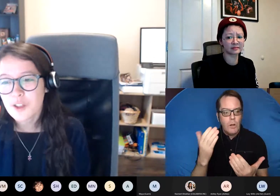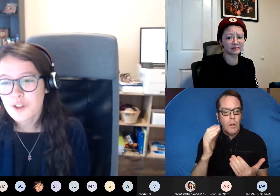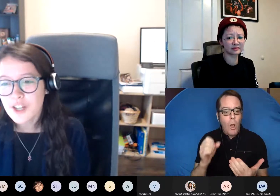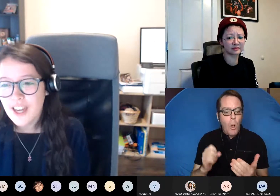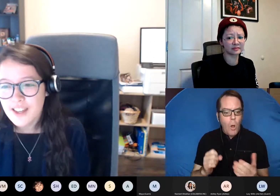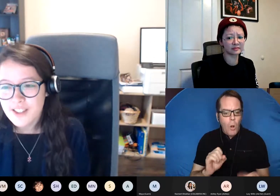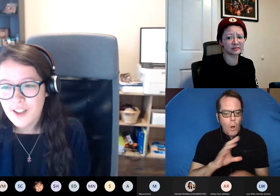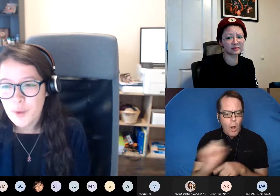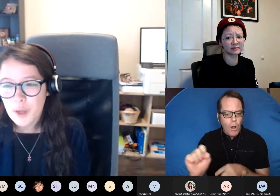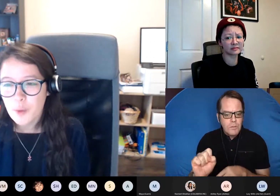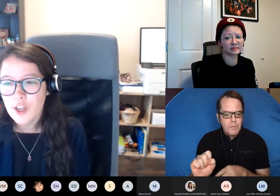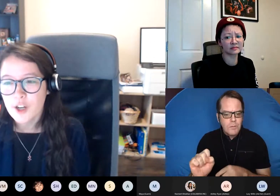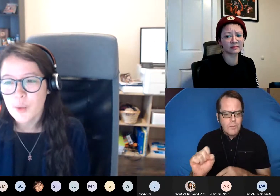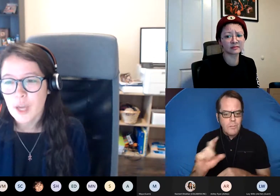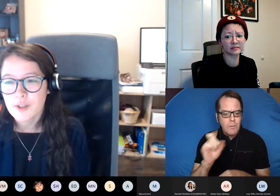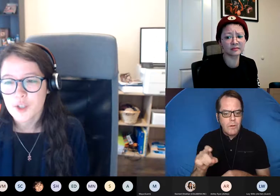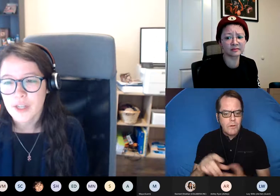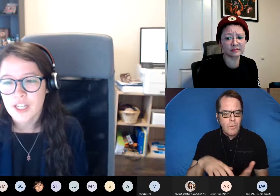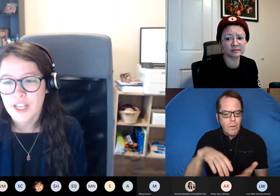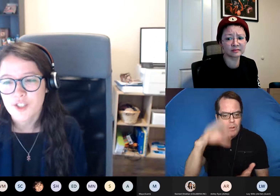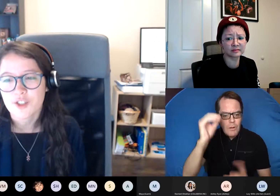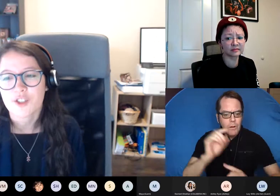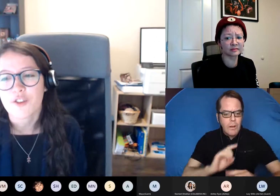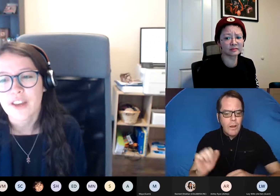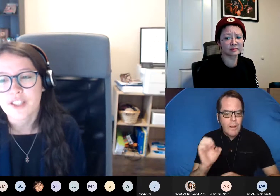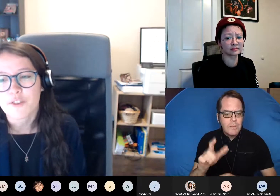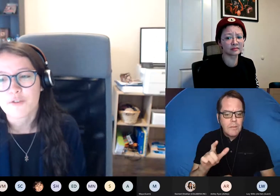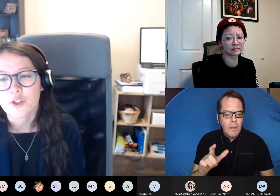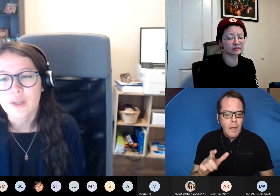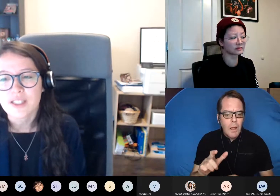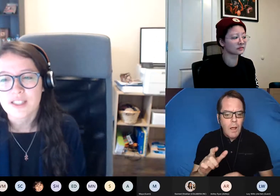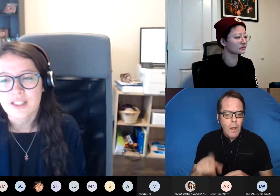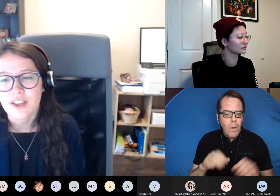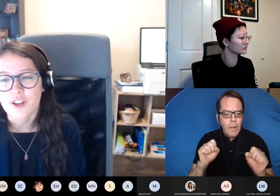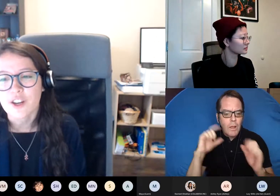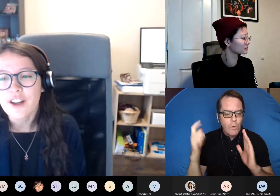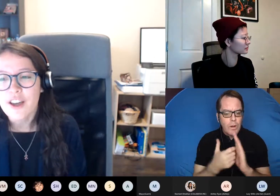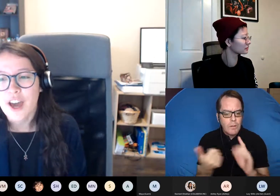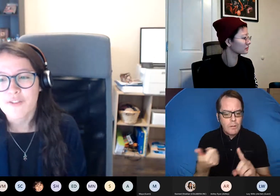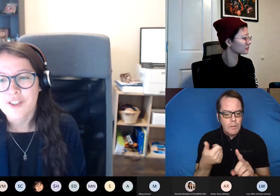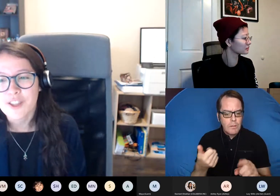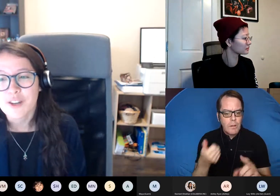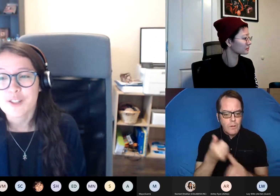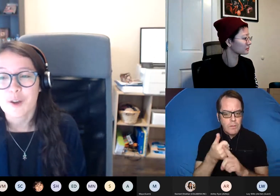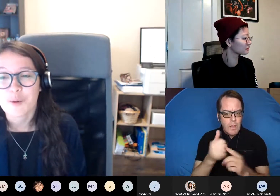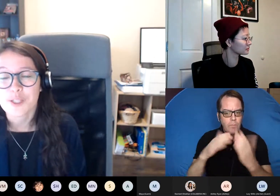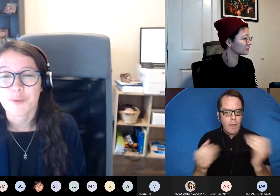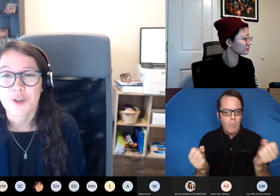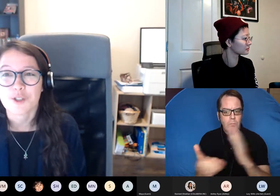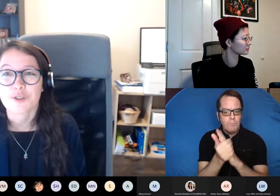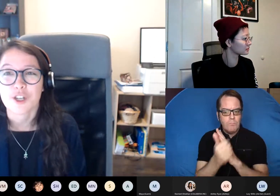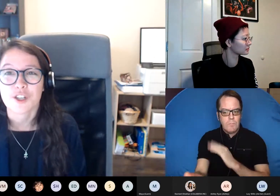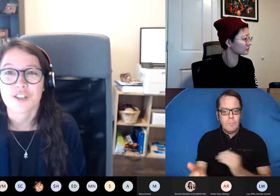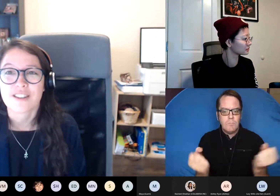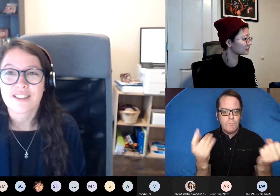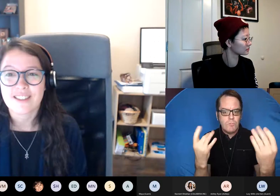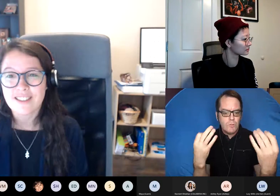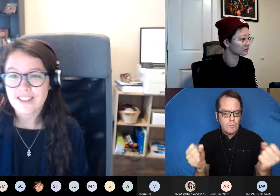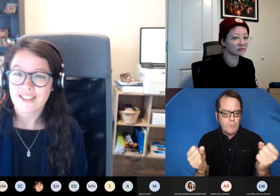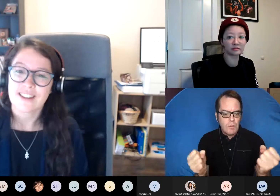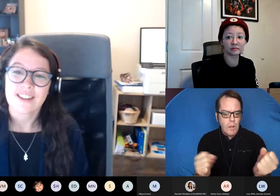question. When learning ASL, at what point are you able to recognize yourself as a fluent signer? I feel like there is always more to